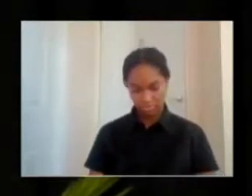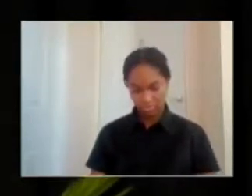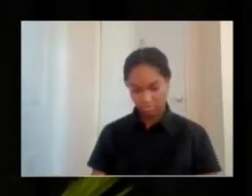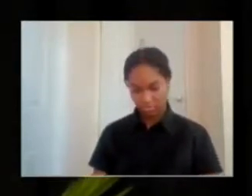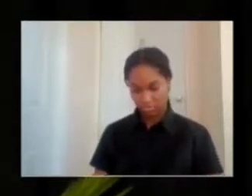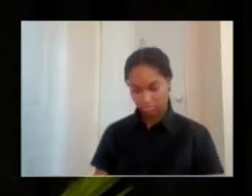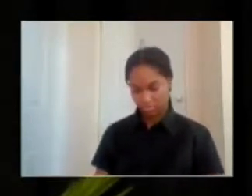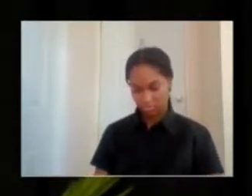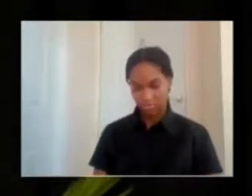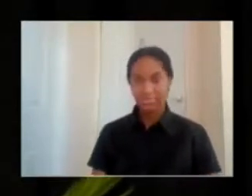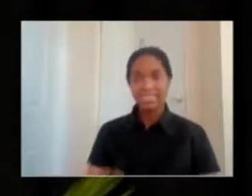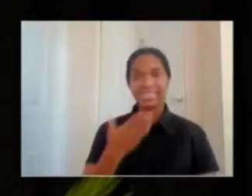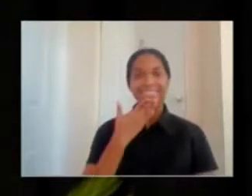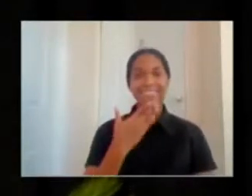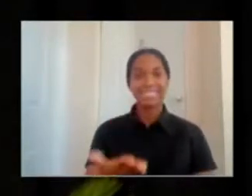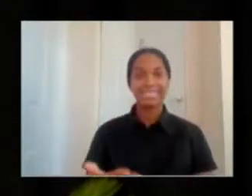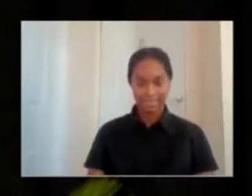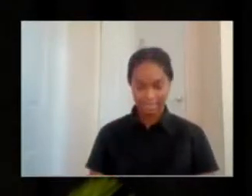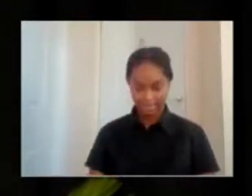Thanks.